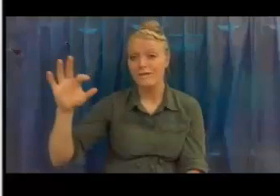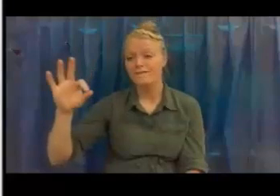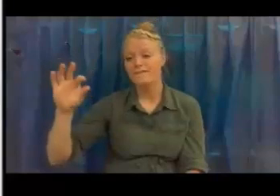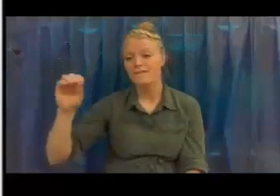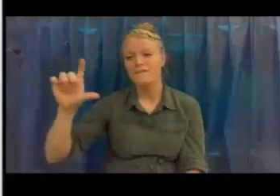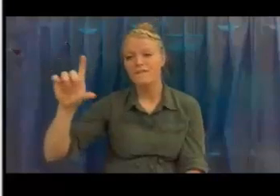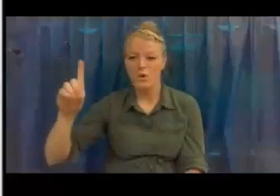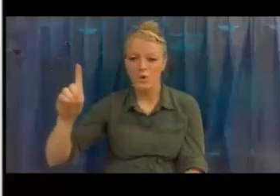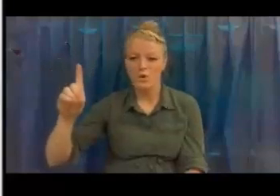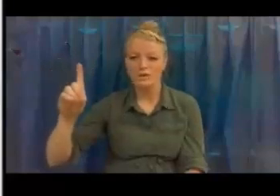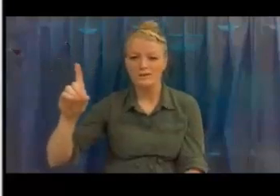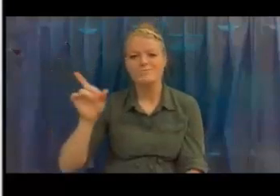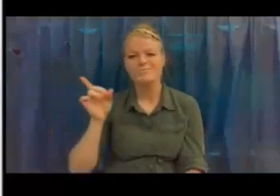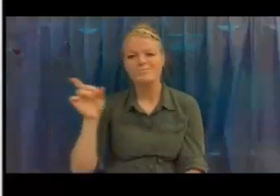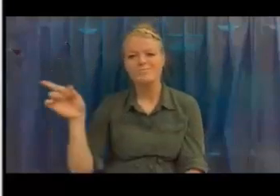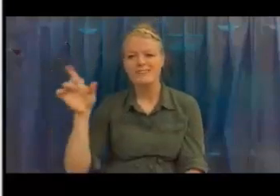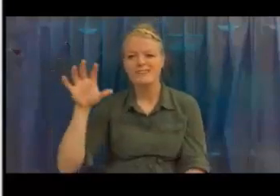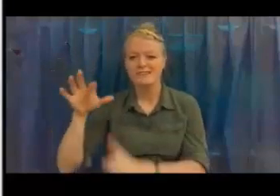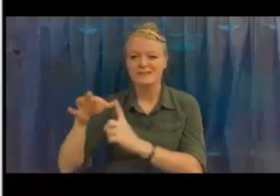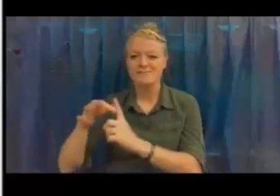Scottish Fold.